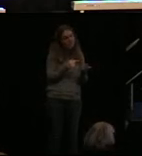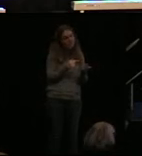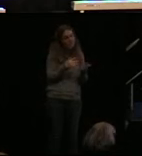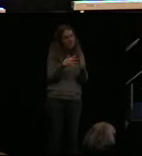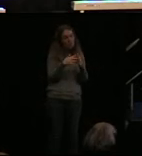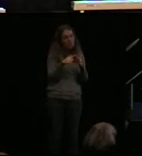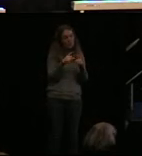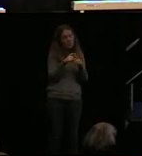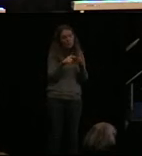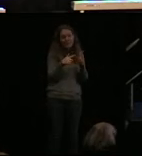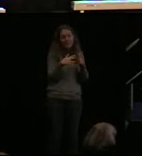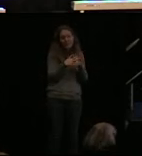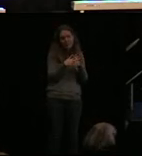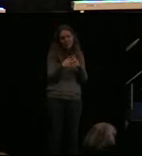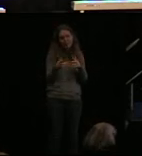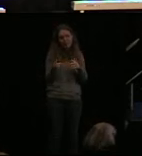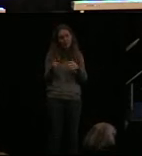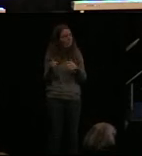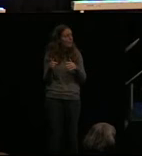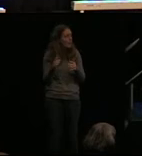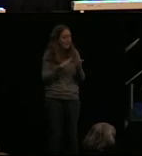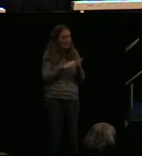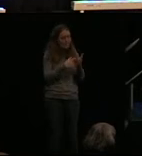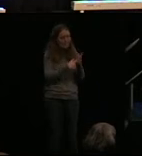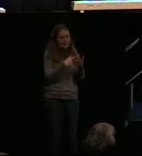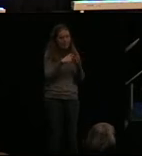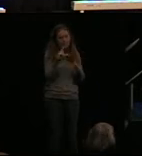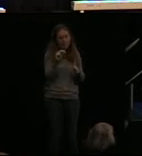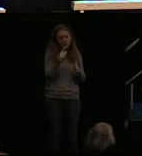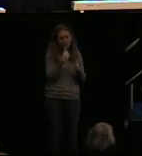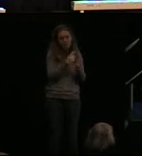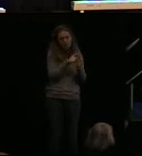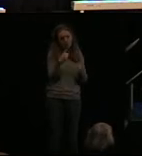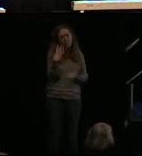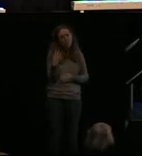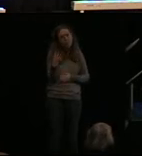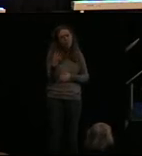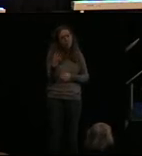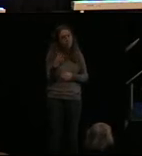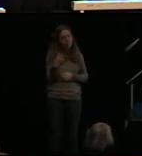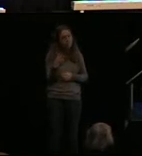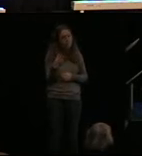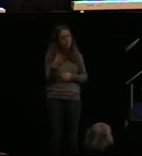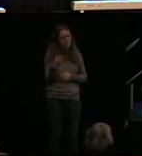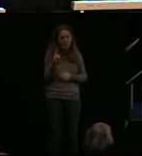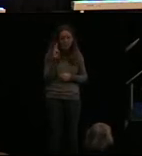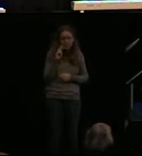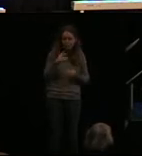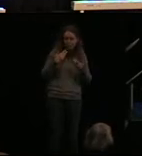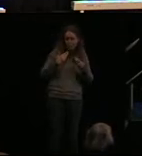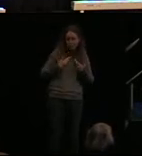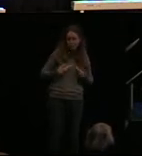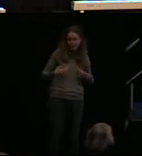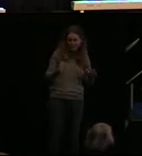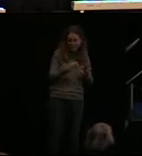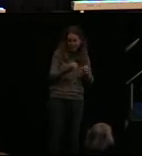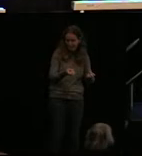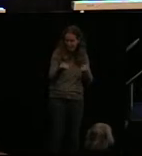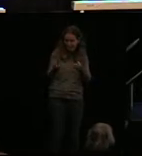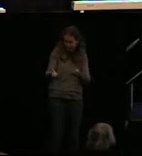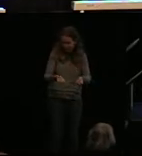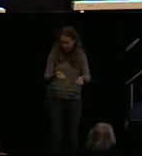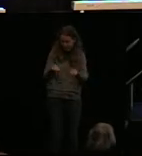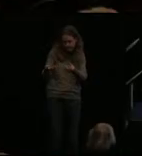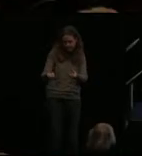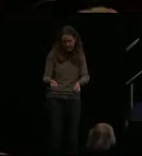widow and the mite. Mark 12, 1-4. "He saw the rich putting their gifts into the temple